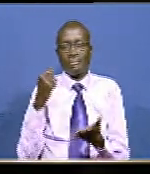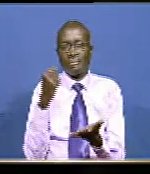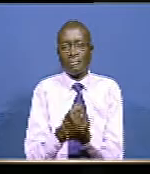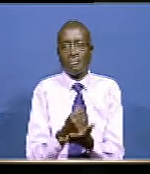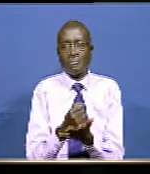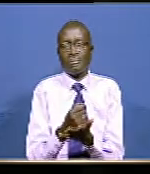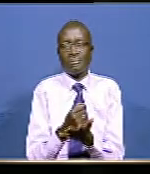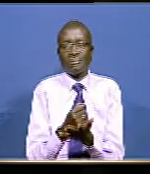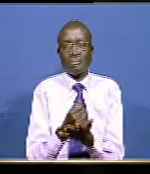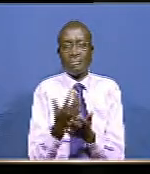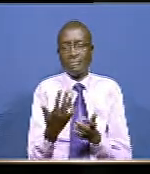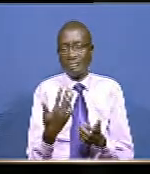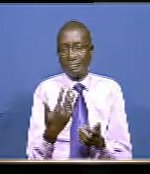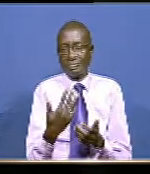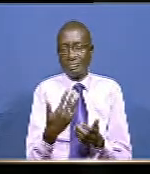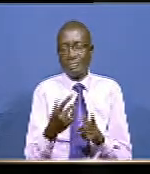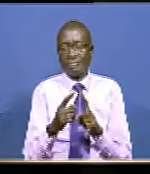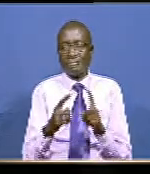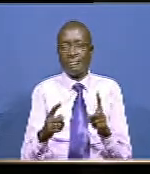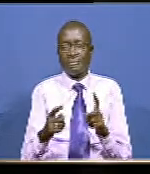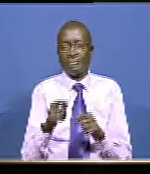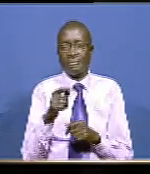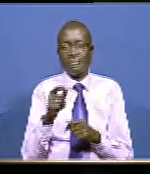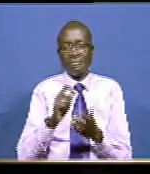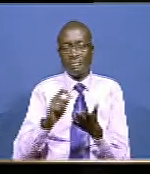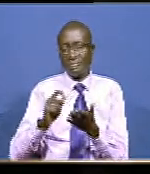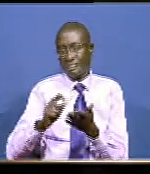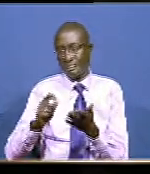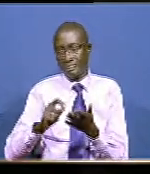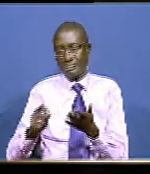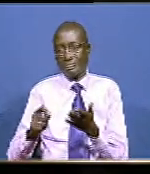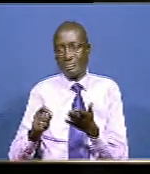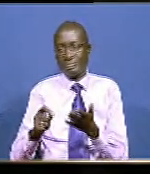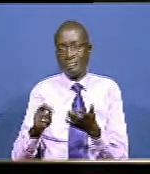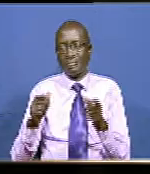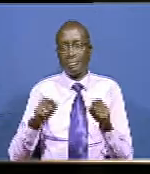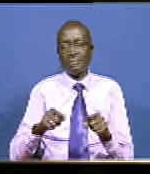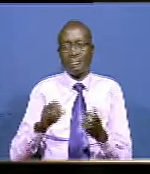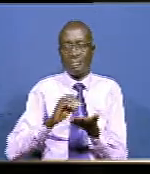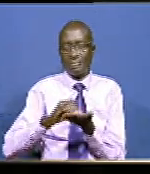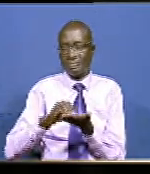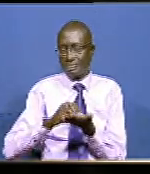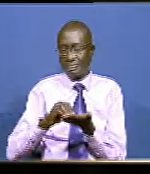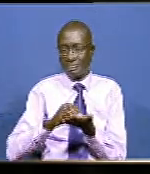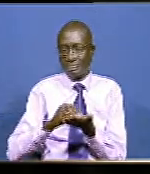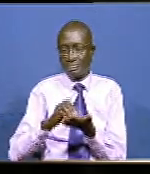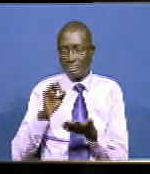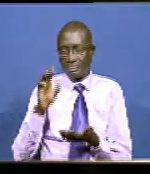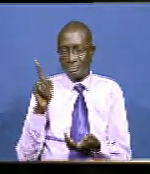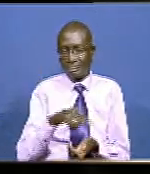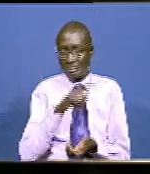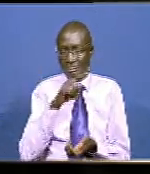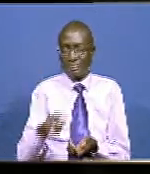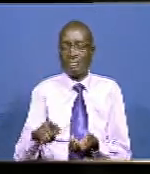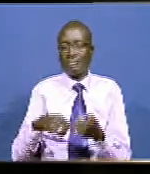plain paper. Lakini kwa boy, inakaa ka rafwa kamechora na penseli. Anaweza rub in case ame make mistake. The next